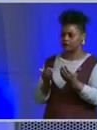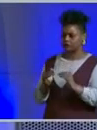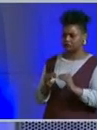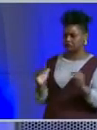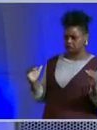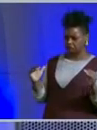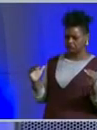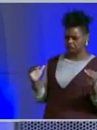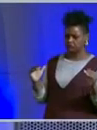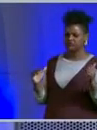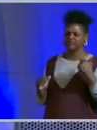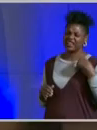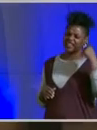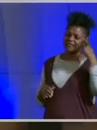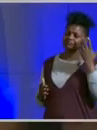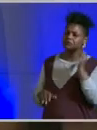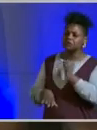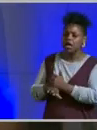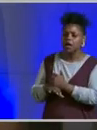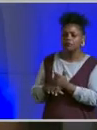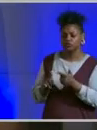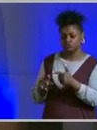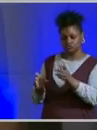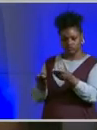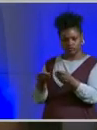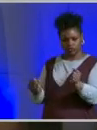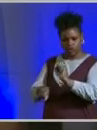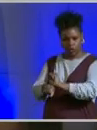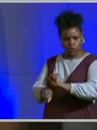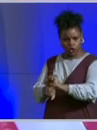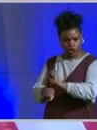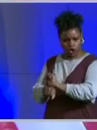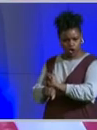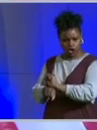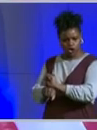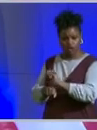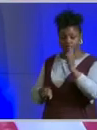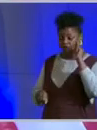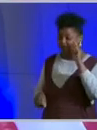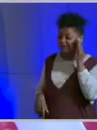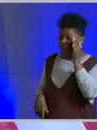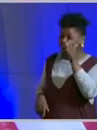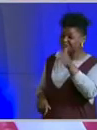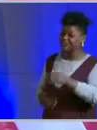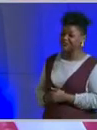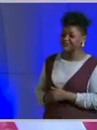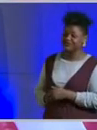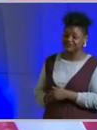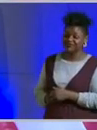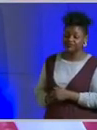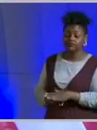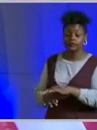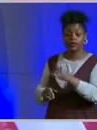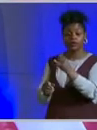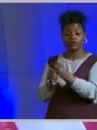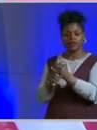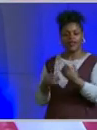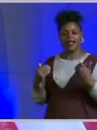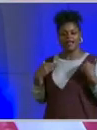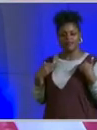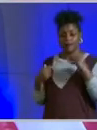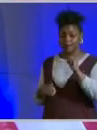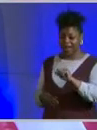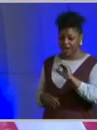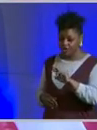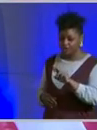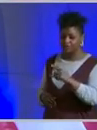great laid the groundwork for a great plan for the future of the institution, and having the mayor say that